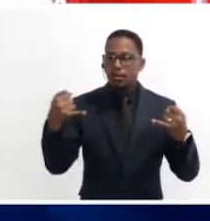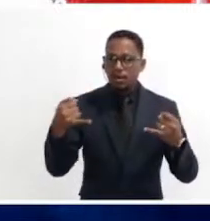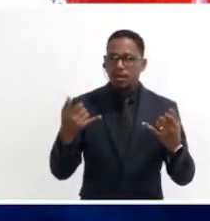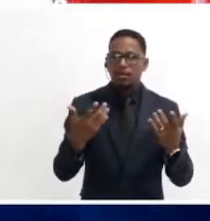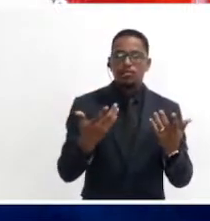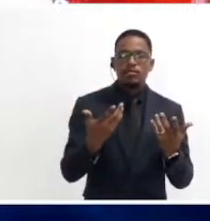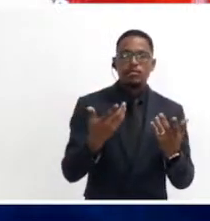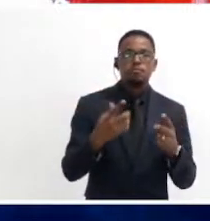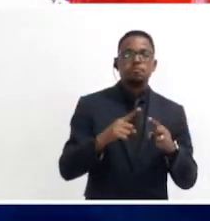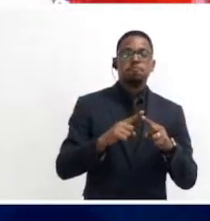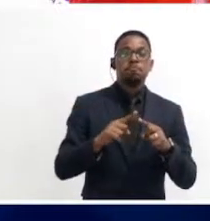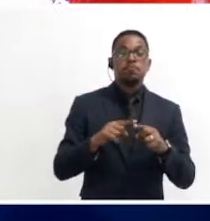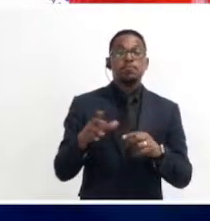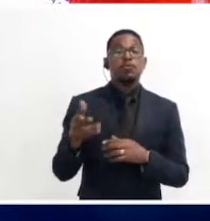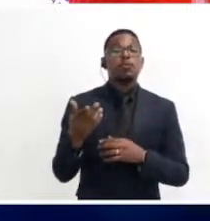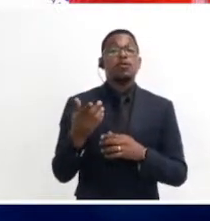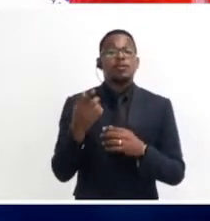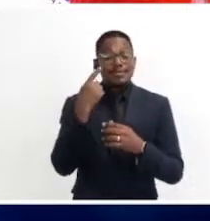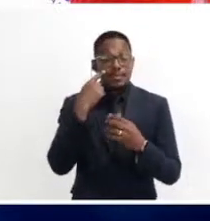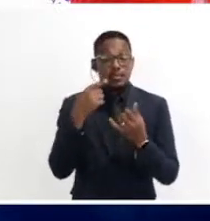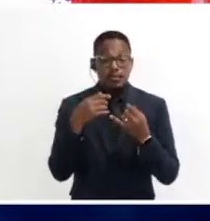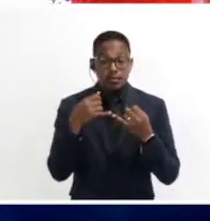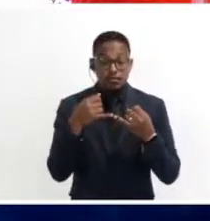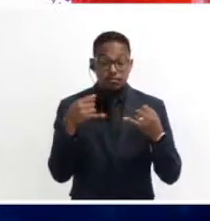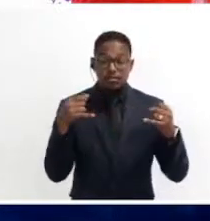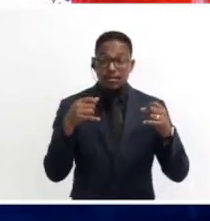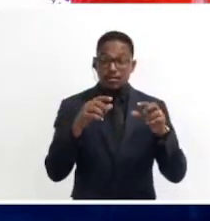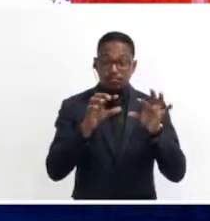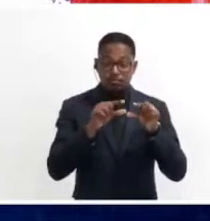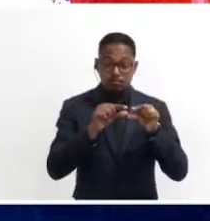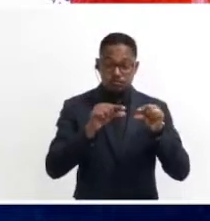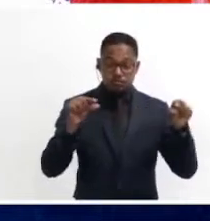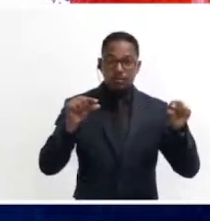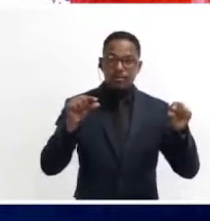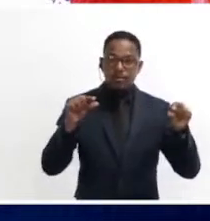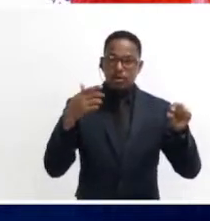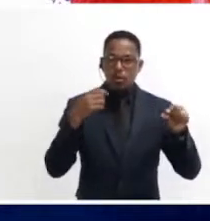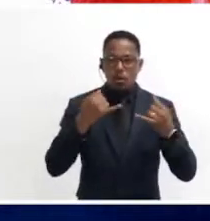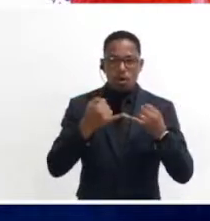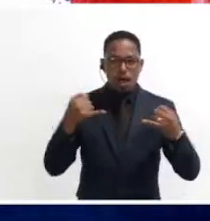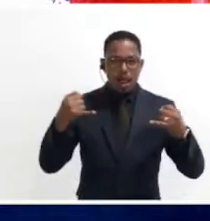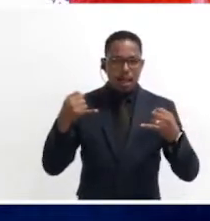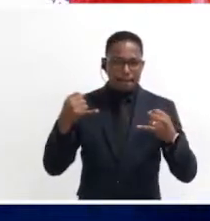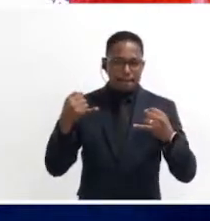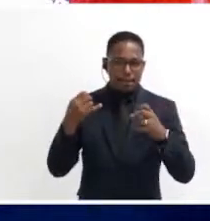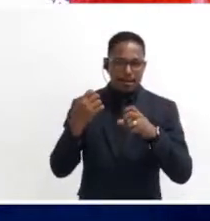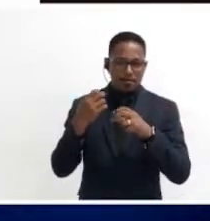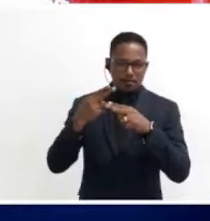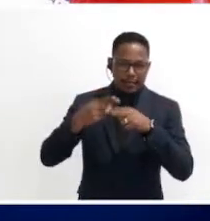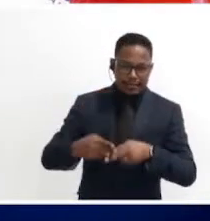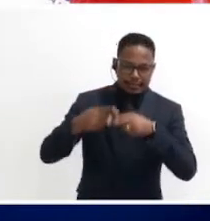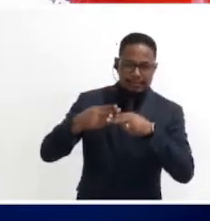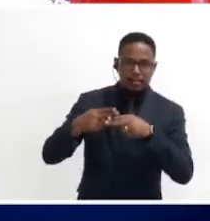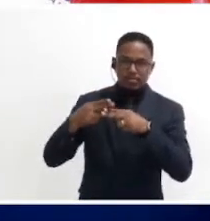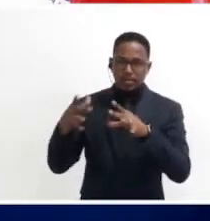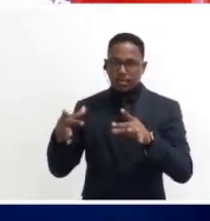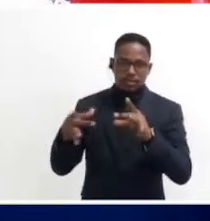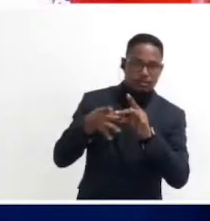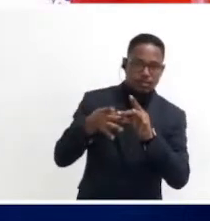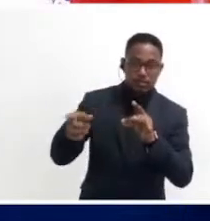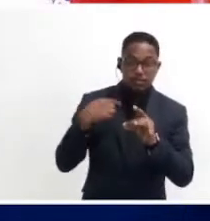call it heavy wire or heavy wire bonding. And you can see maybe the difference here on some of